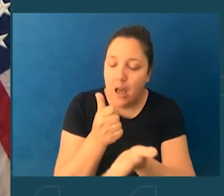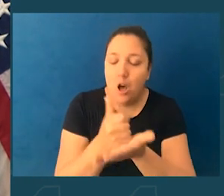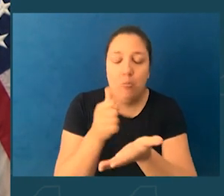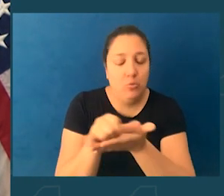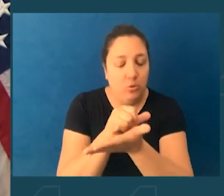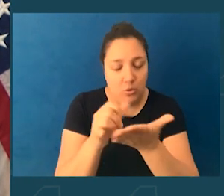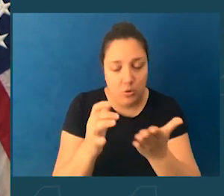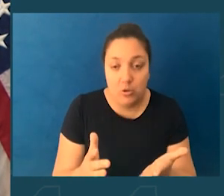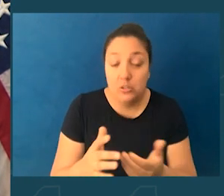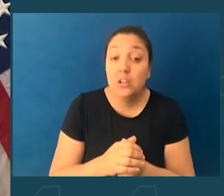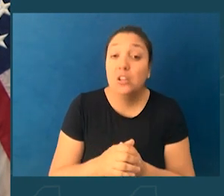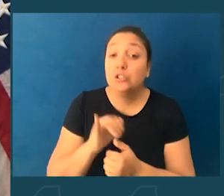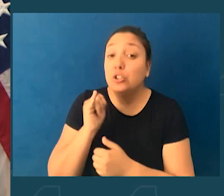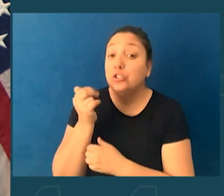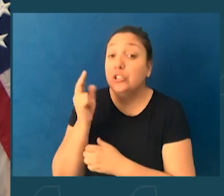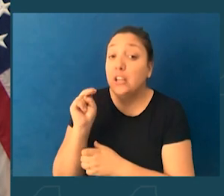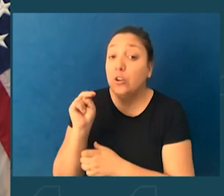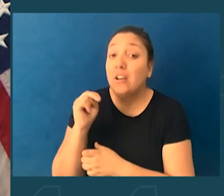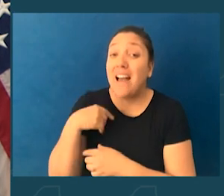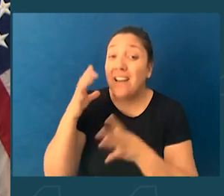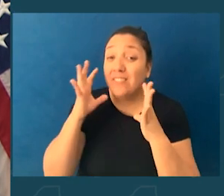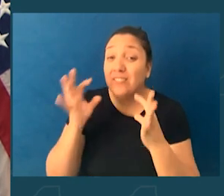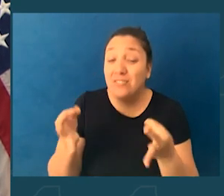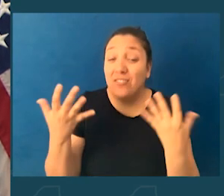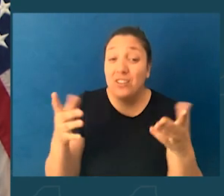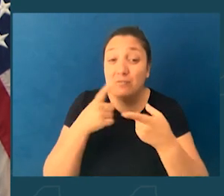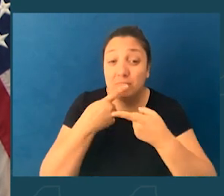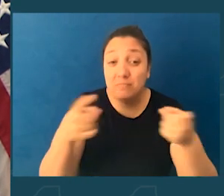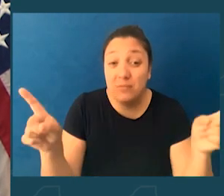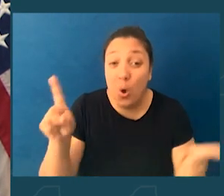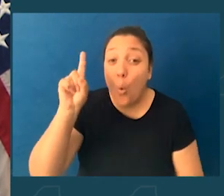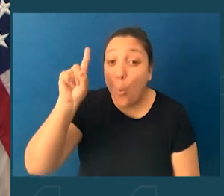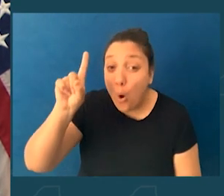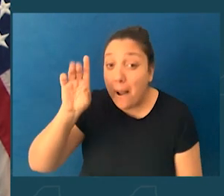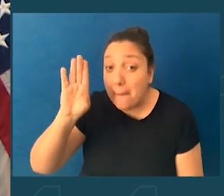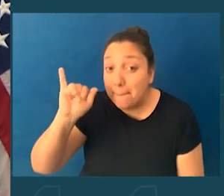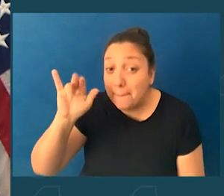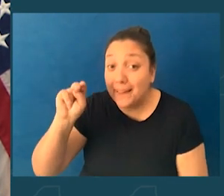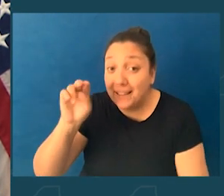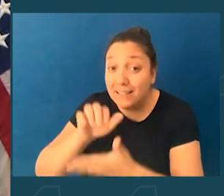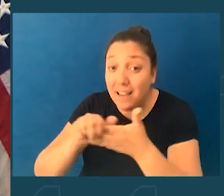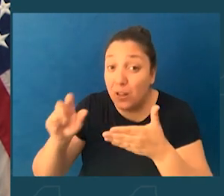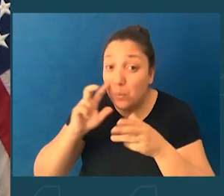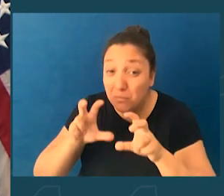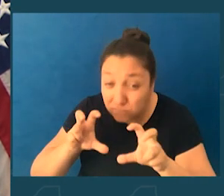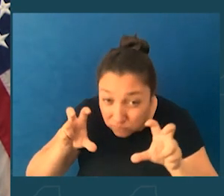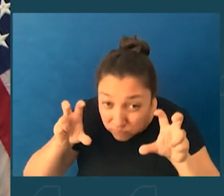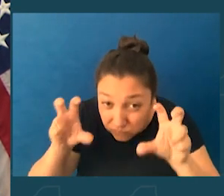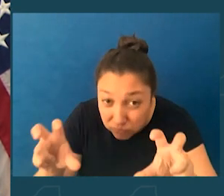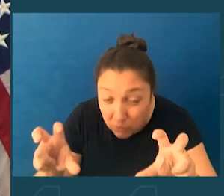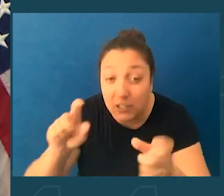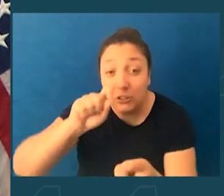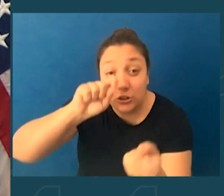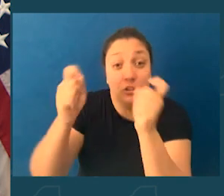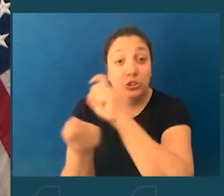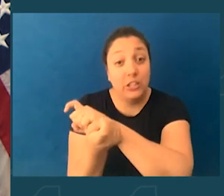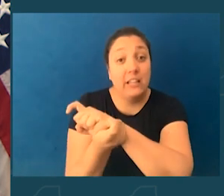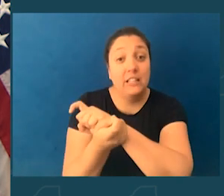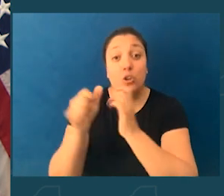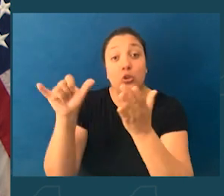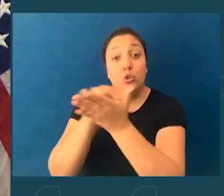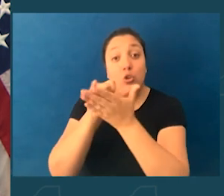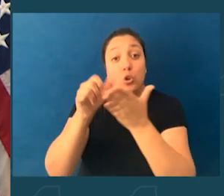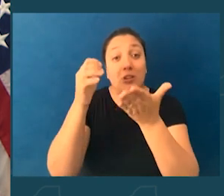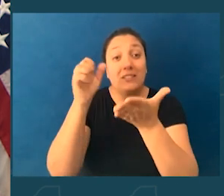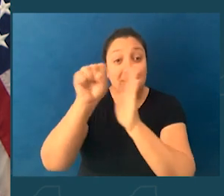forth $1 billion to make an historic investment to transform our state's mental health care systems,